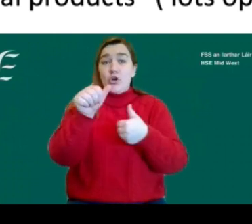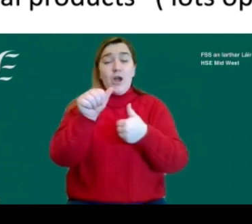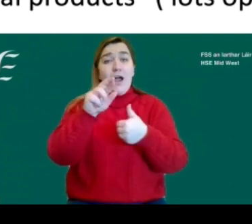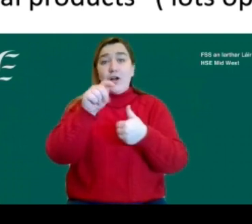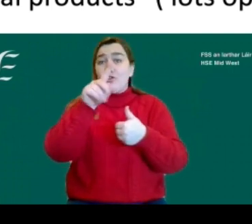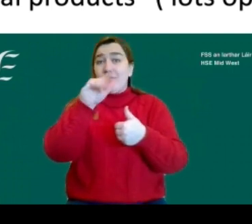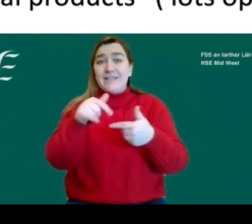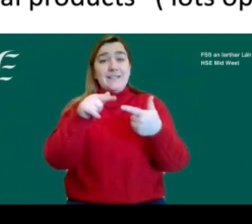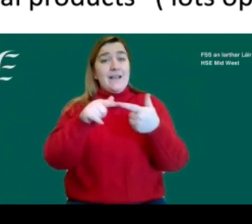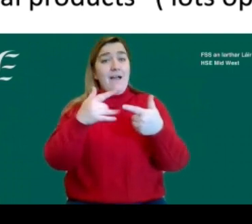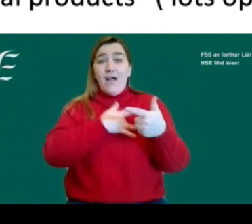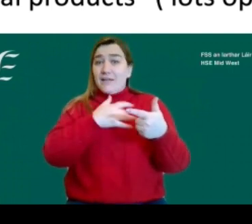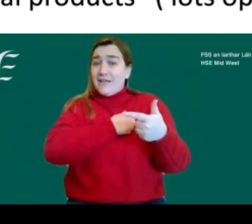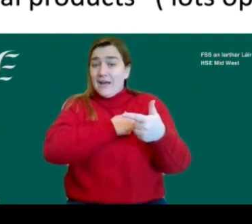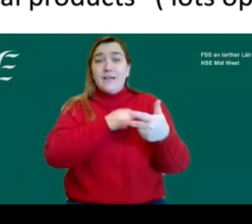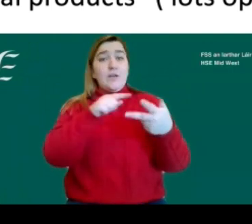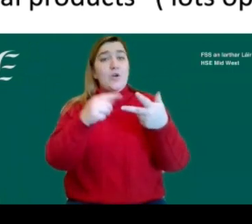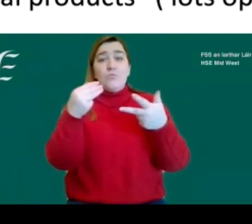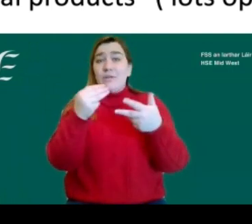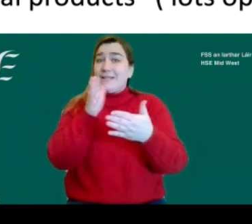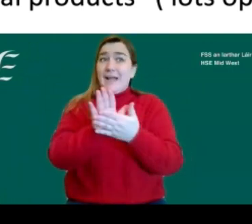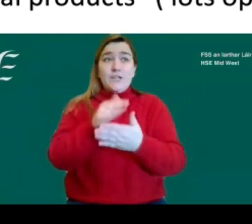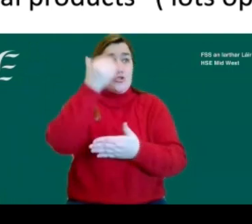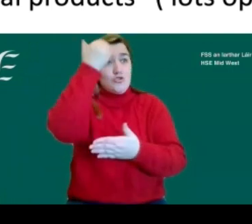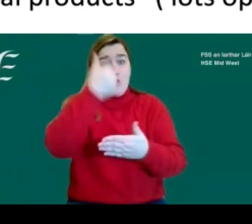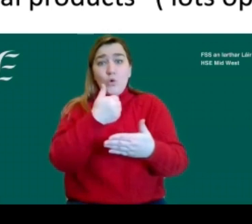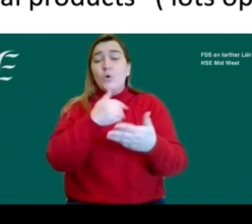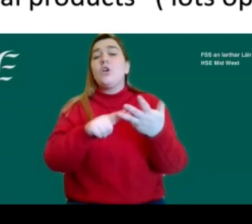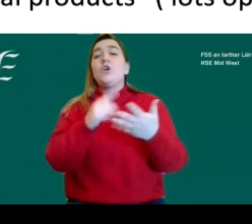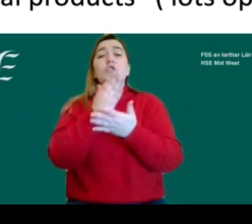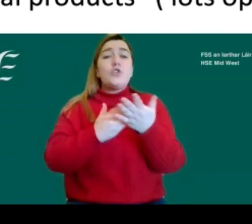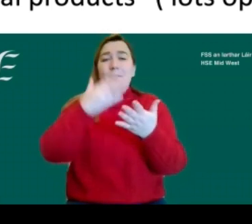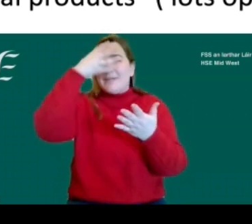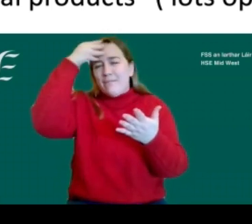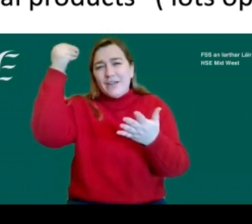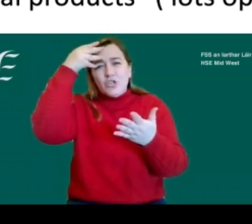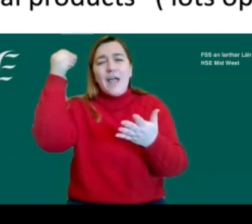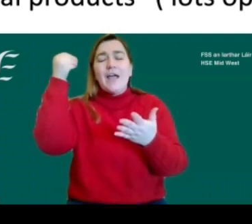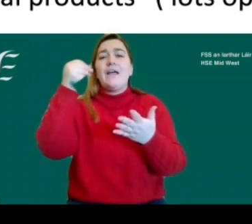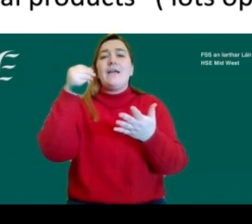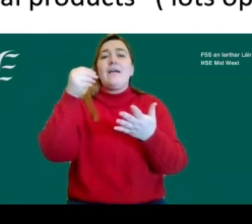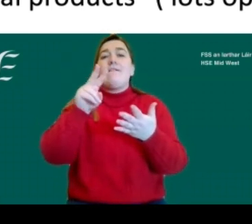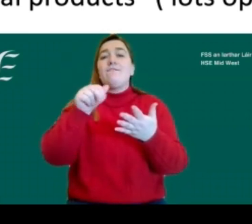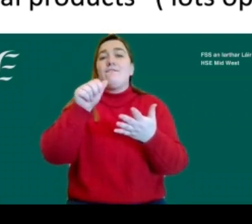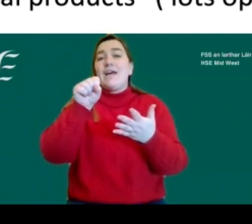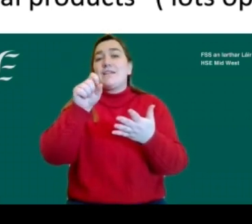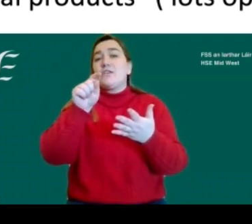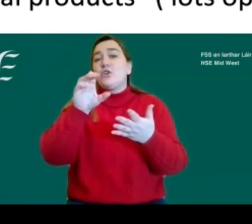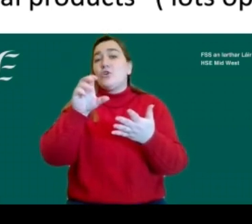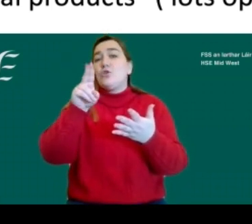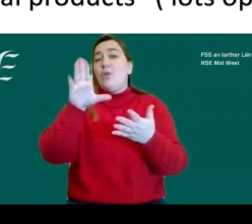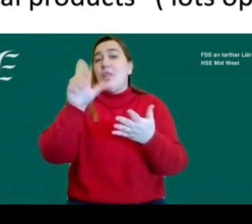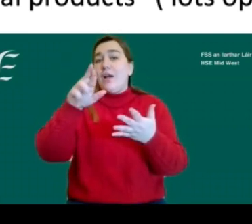heart attack, protects against stroke, protects against some of the dementias like the vascular dementias, and also will keep your